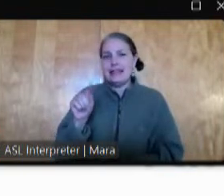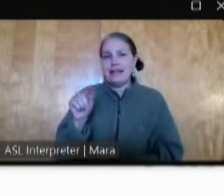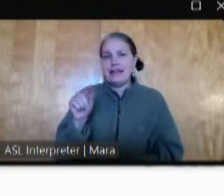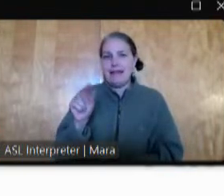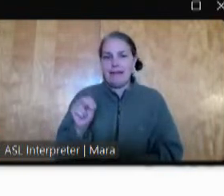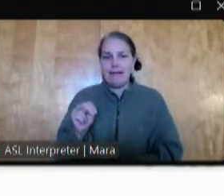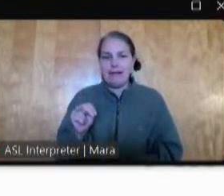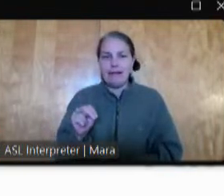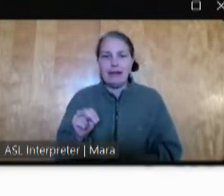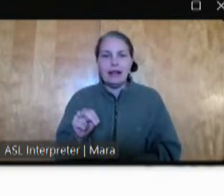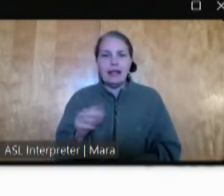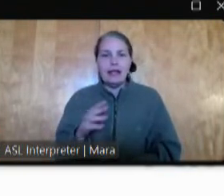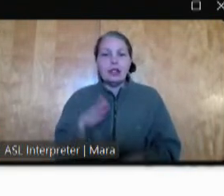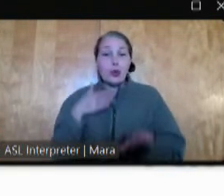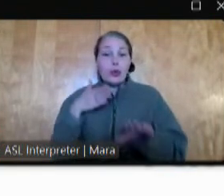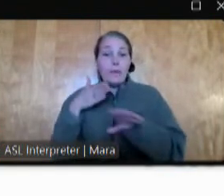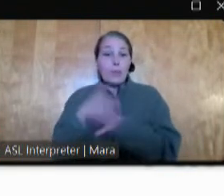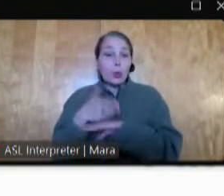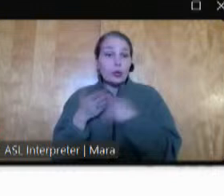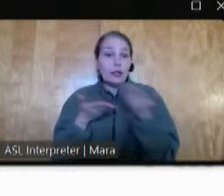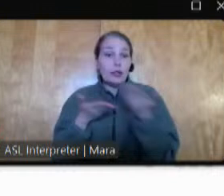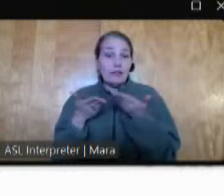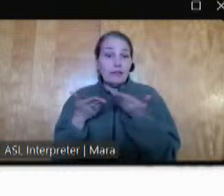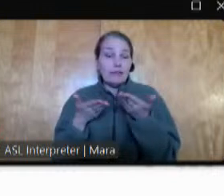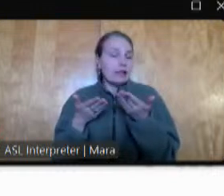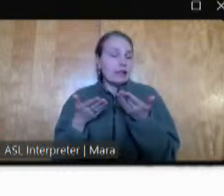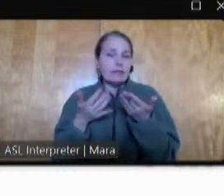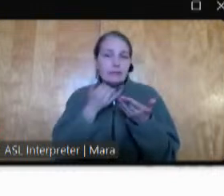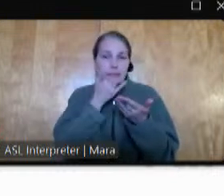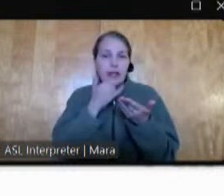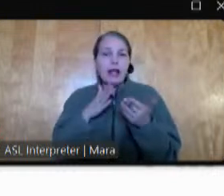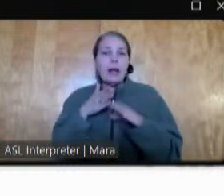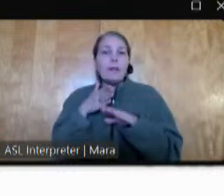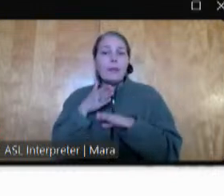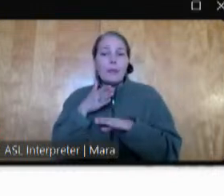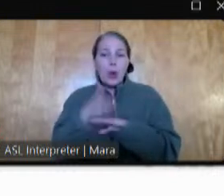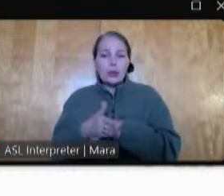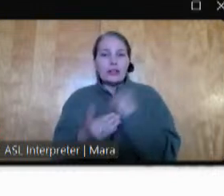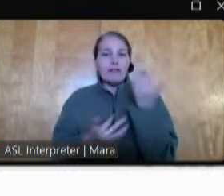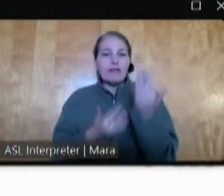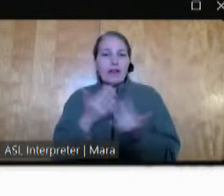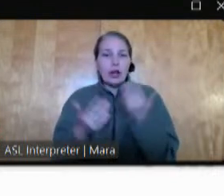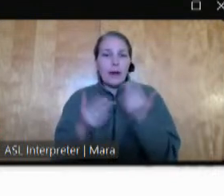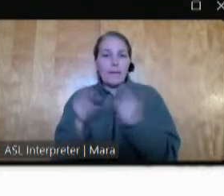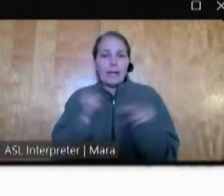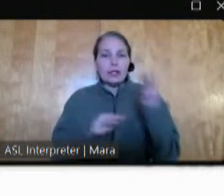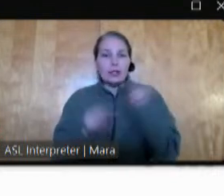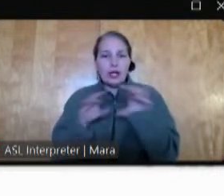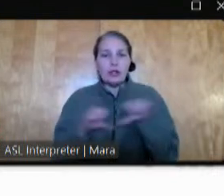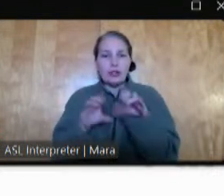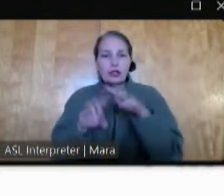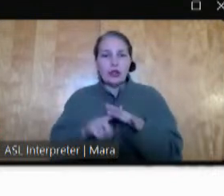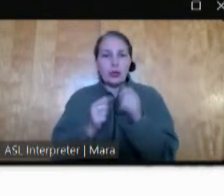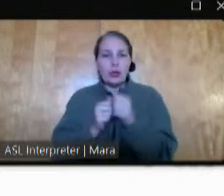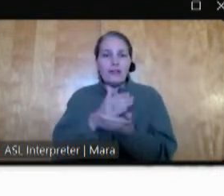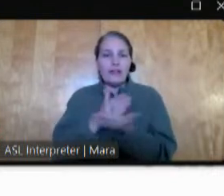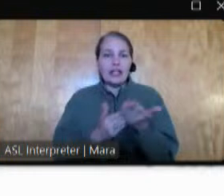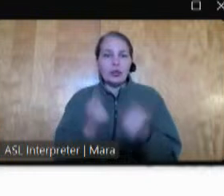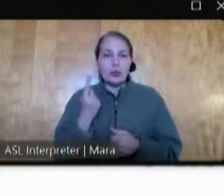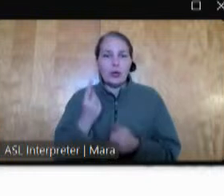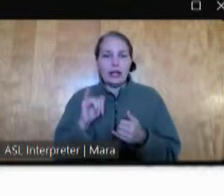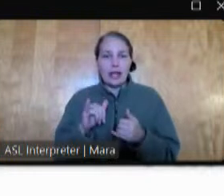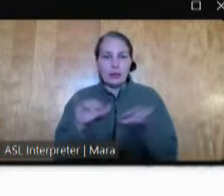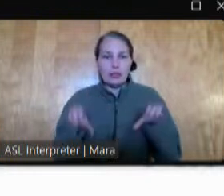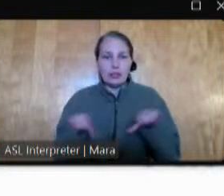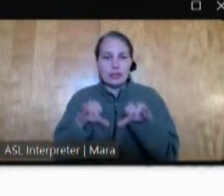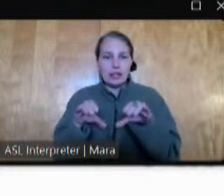So our post-fire air monitoring activities started with phase 1, which was done by conducting